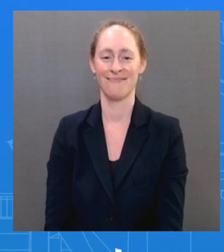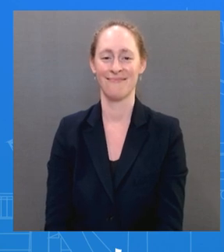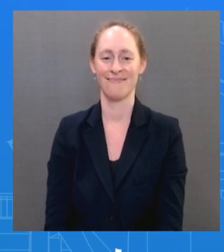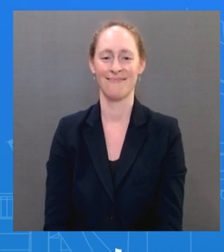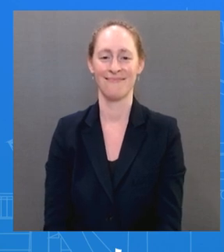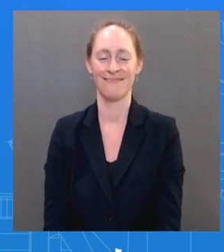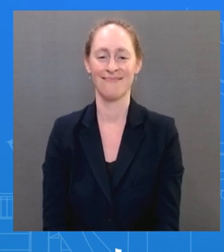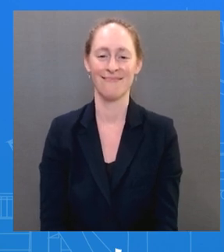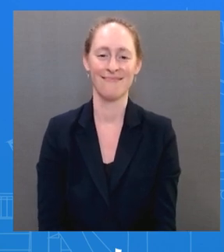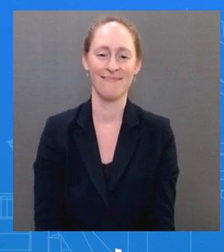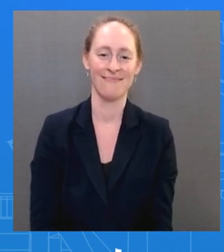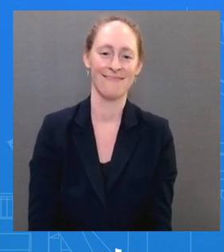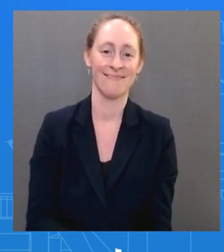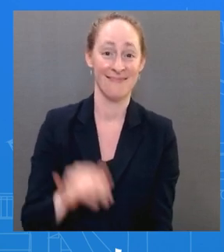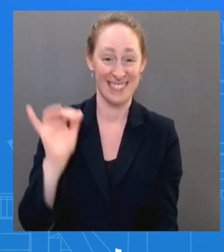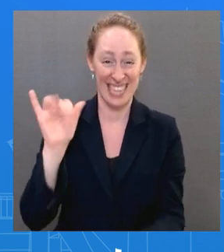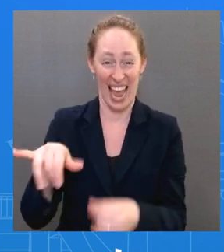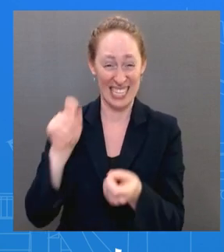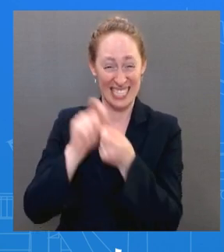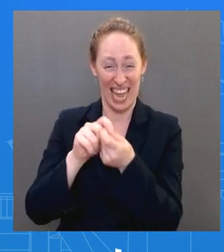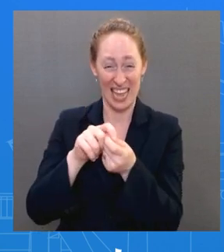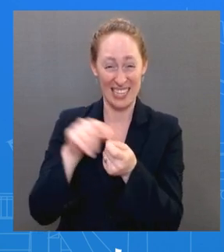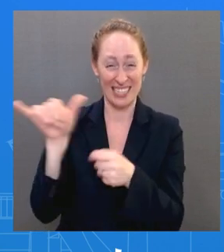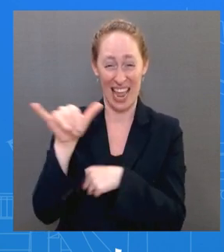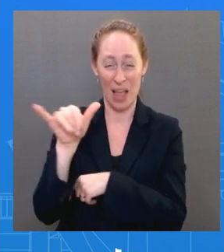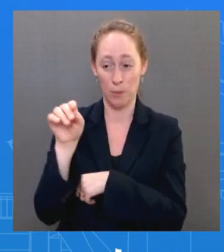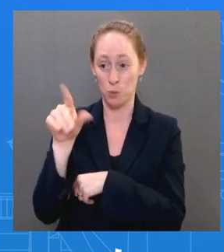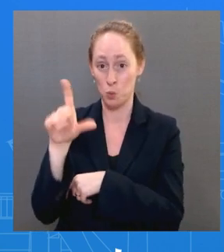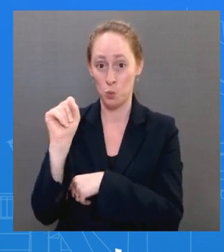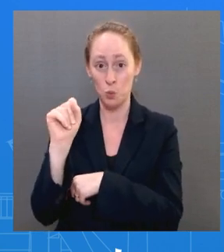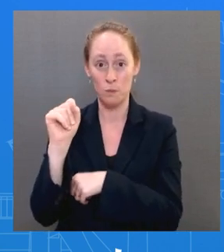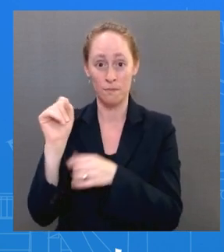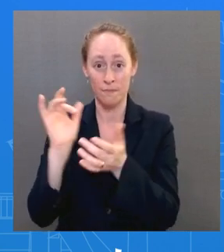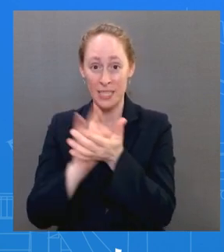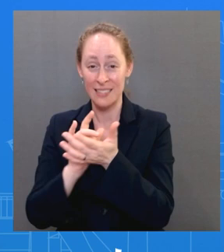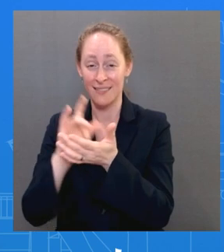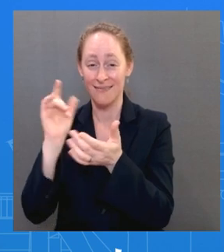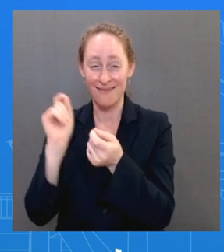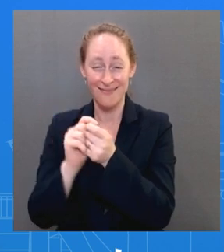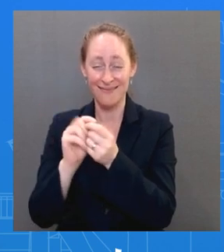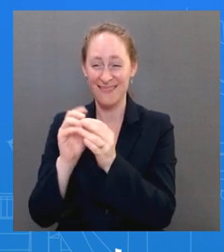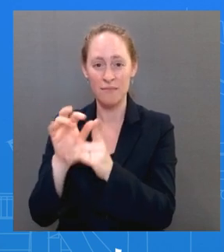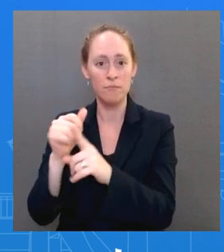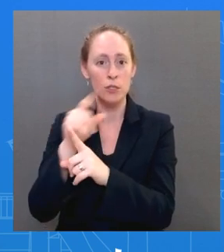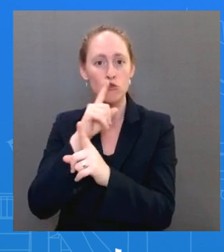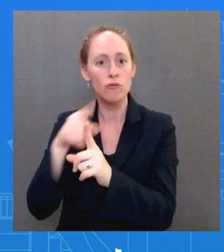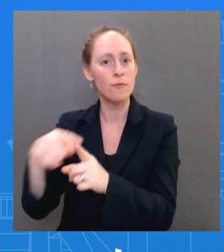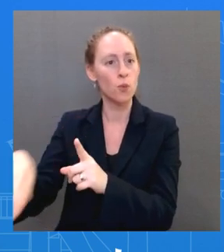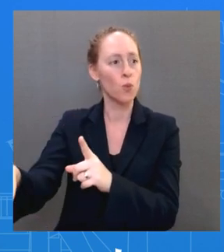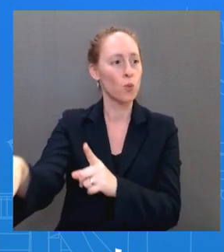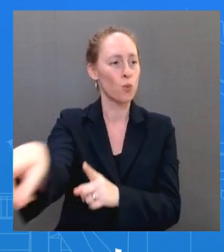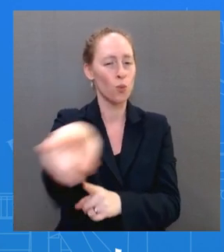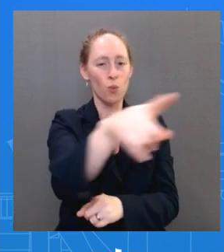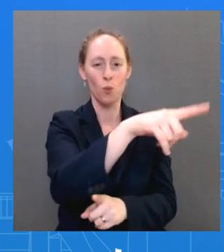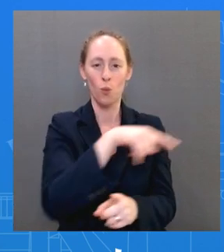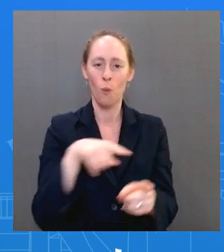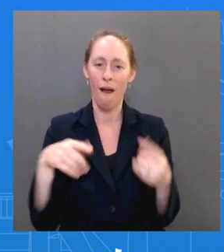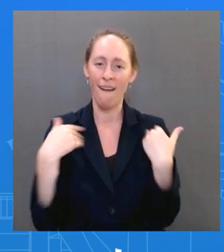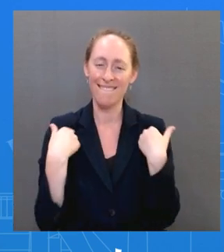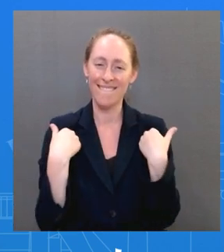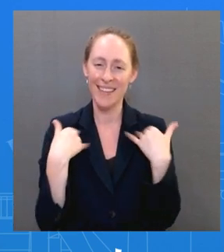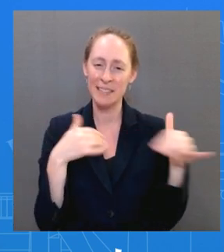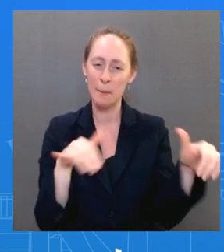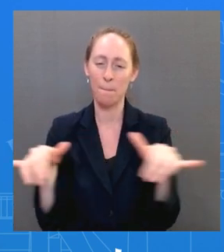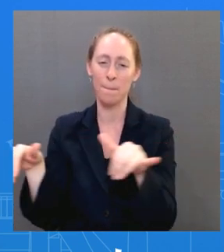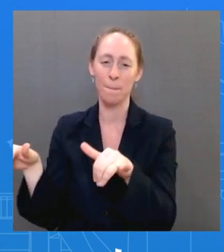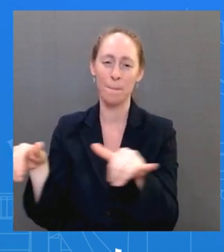that he's getting, others can. So again, folks should get vaccinated if they haven't, and they should get boosted as well. We're going to continue.